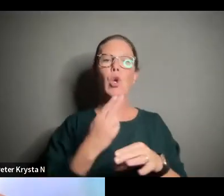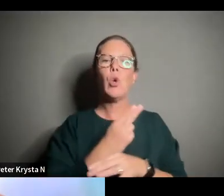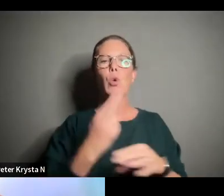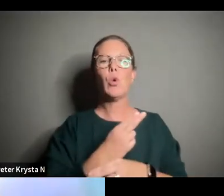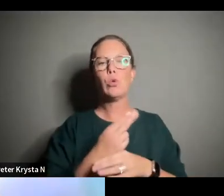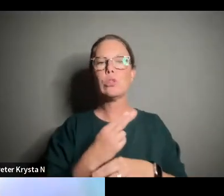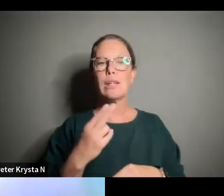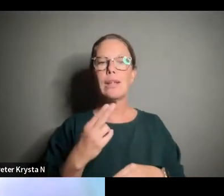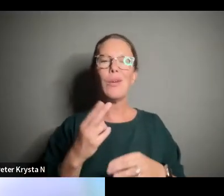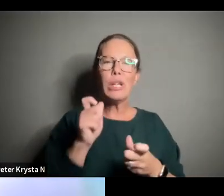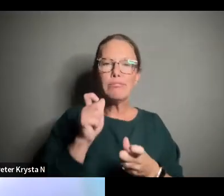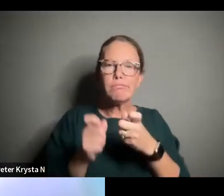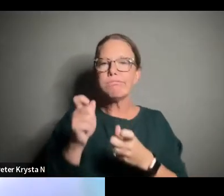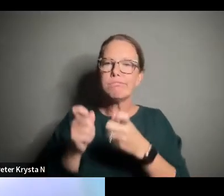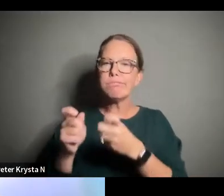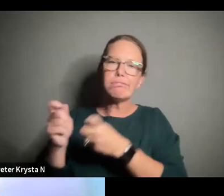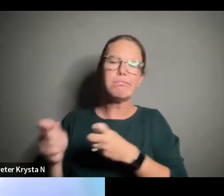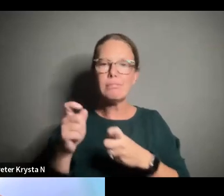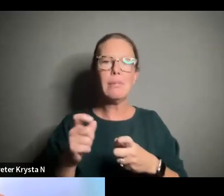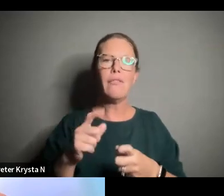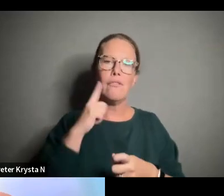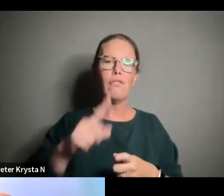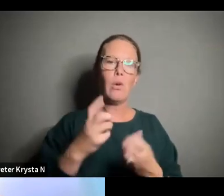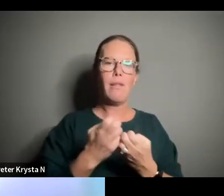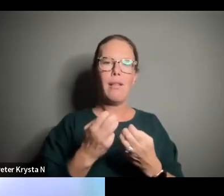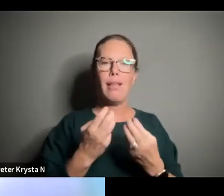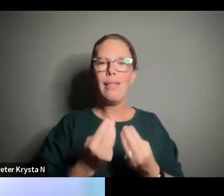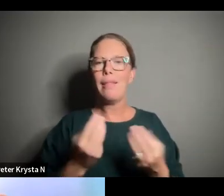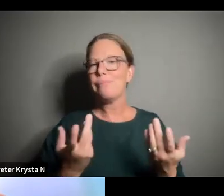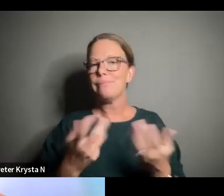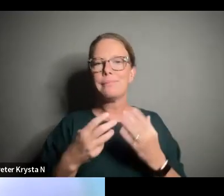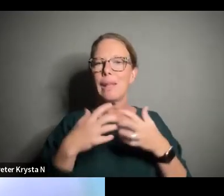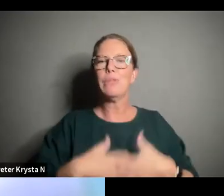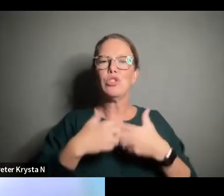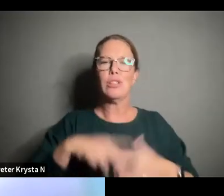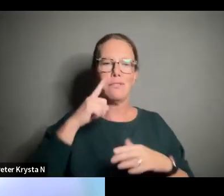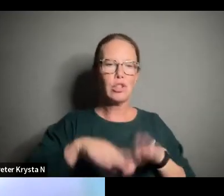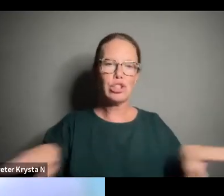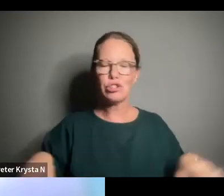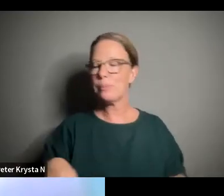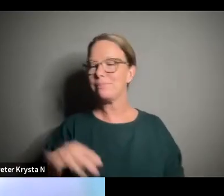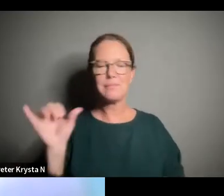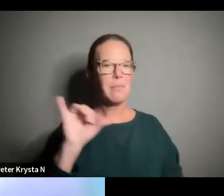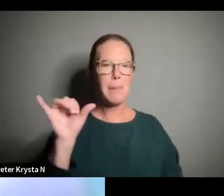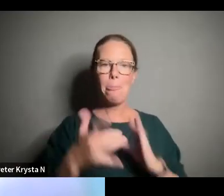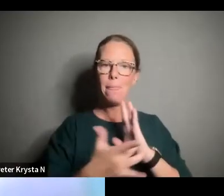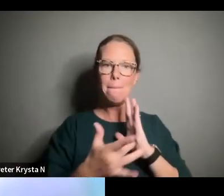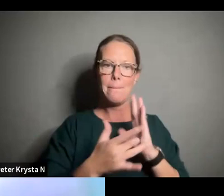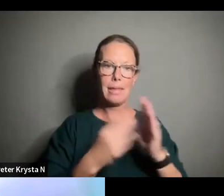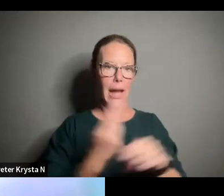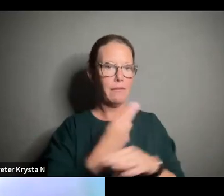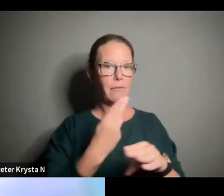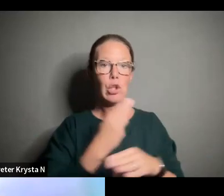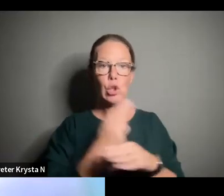rate, so we have to make little changes to that external pulse generator. Now, this technology, which is the same diaphragm pacing, I've now used in our